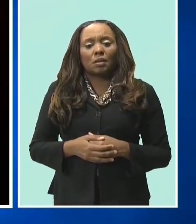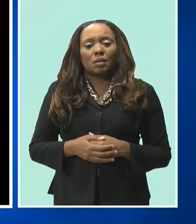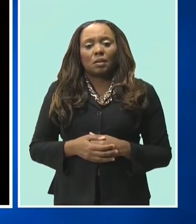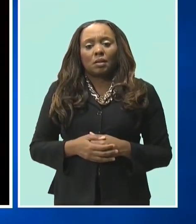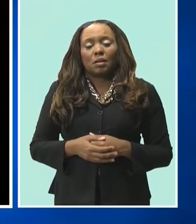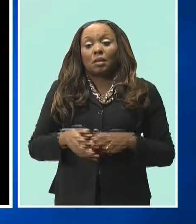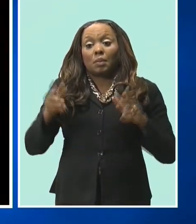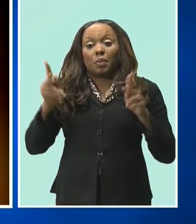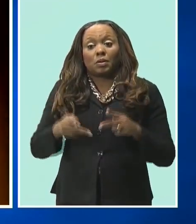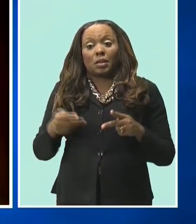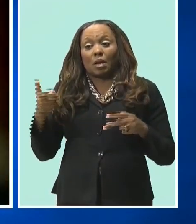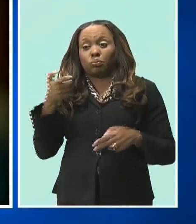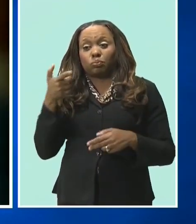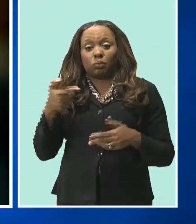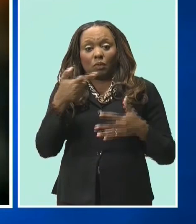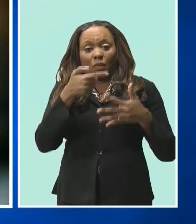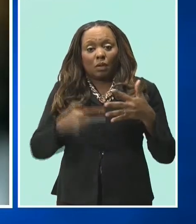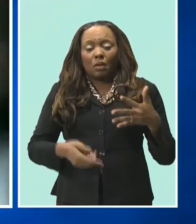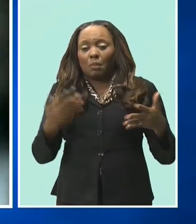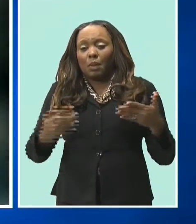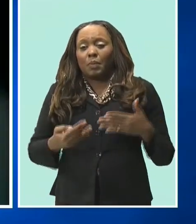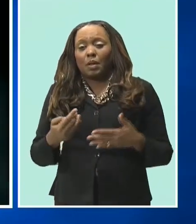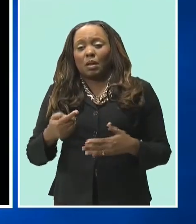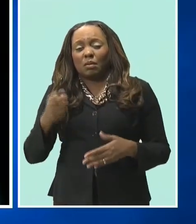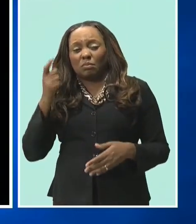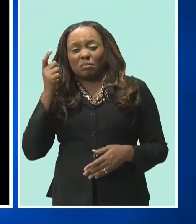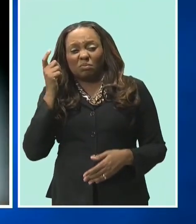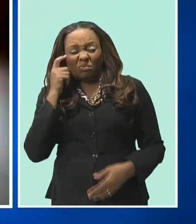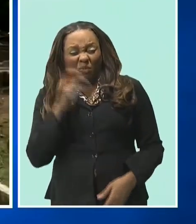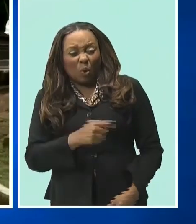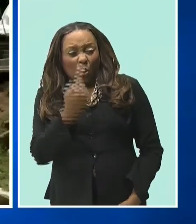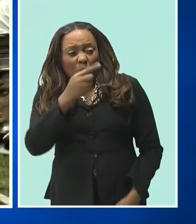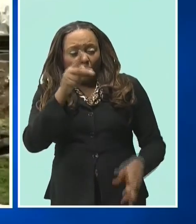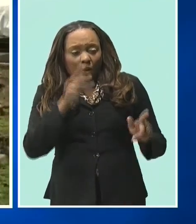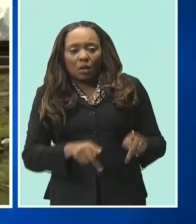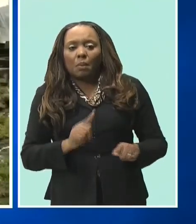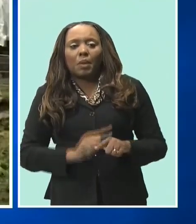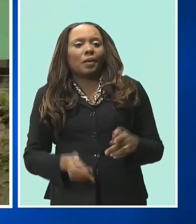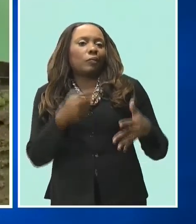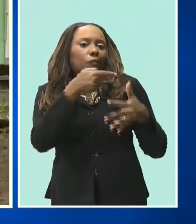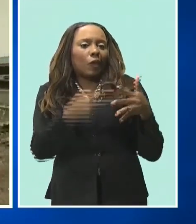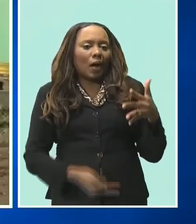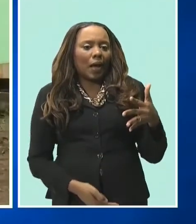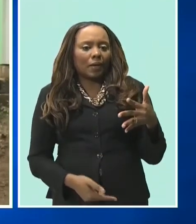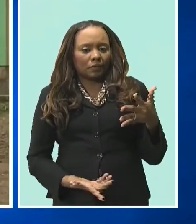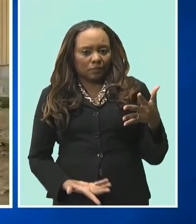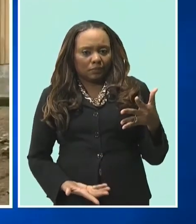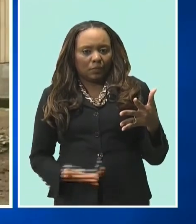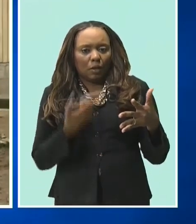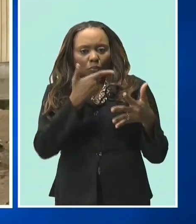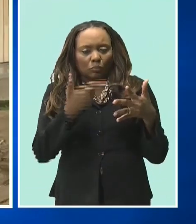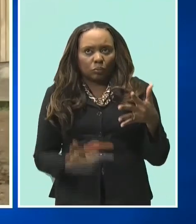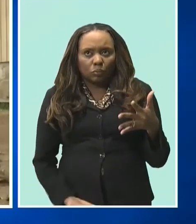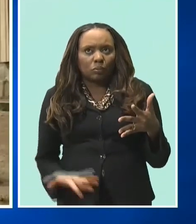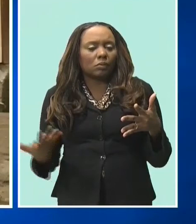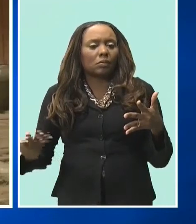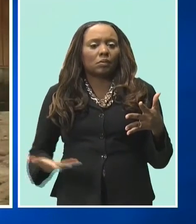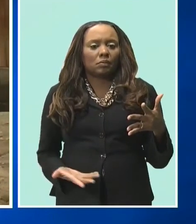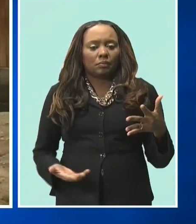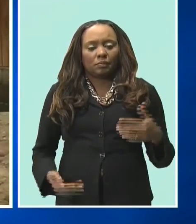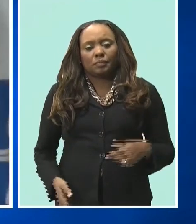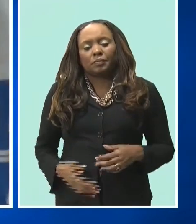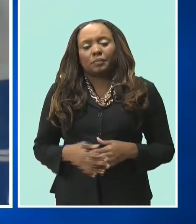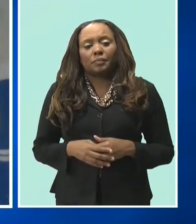gunman may have been targeting 1 individual. Unfortunately, the assailant opened fire indiscriminately on